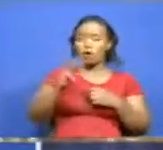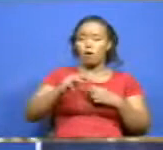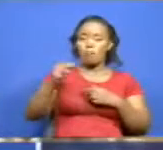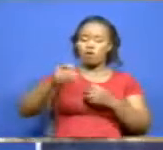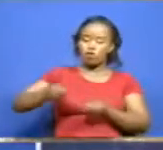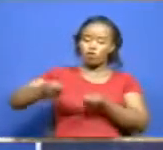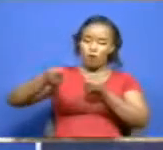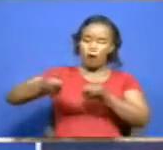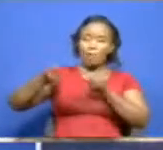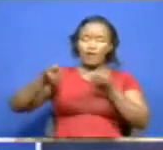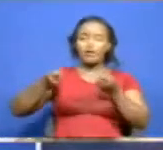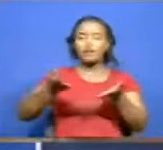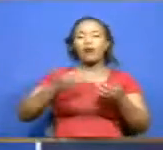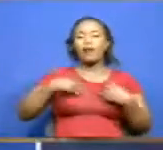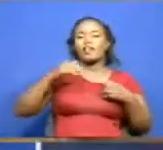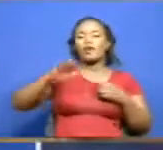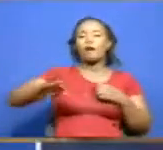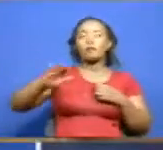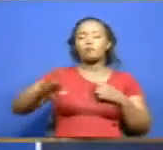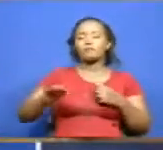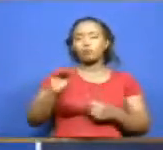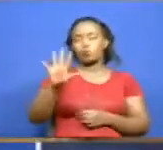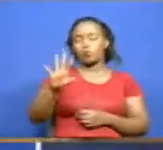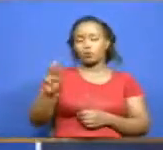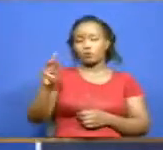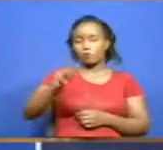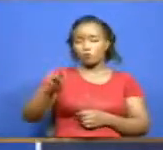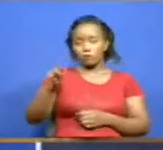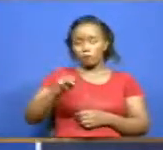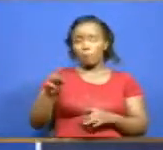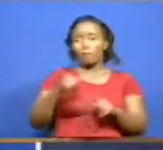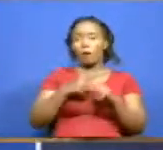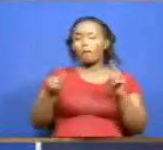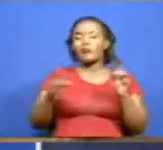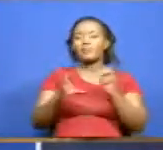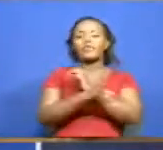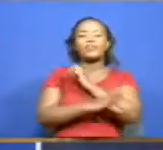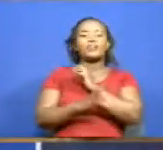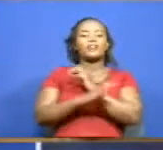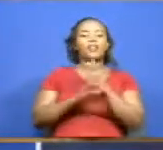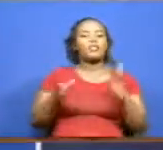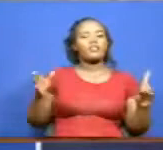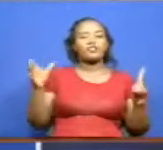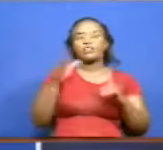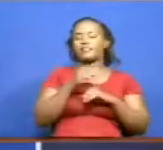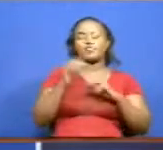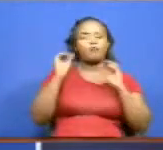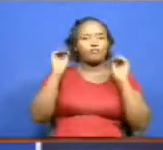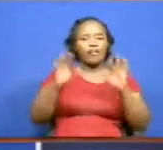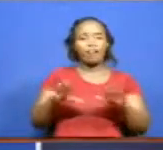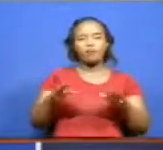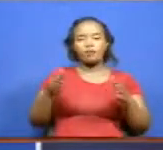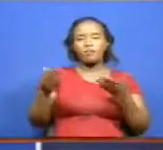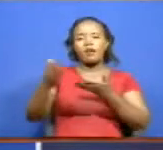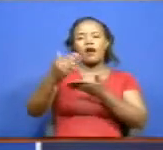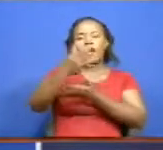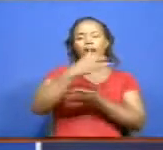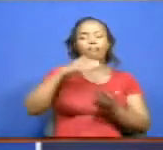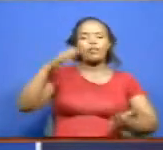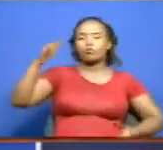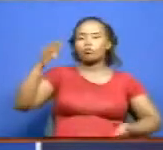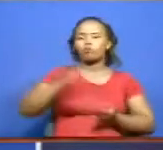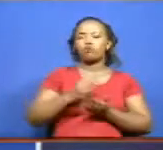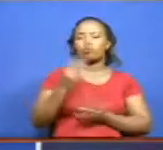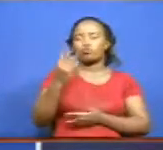deficit of almost 5 million bags. However, the country failed to achieve this target, with production falling to 41.5 million